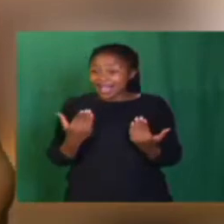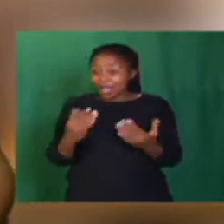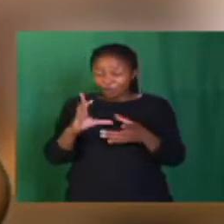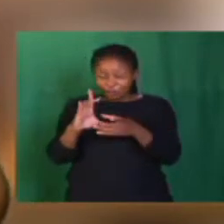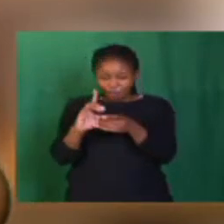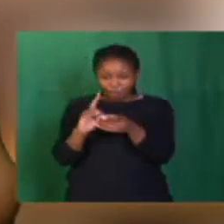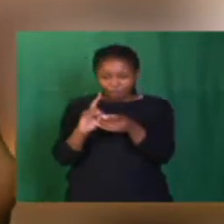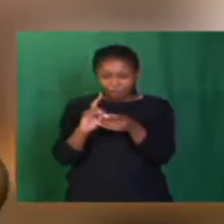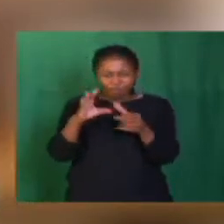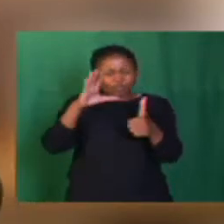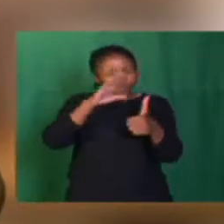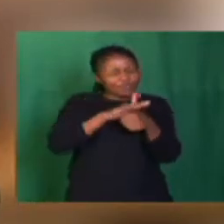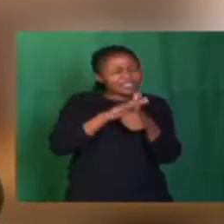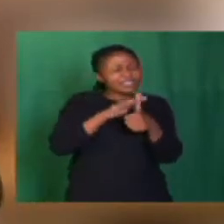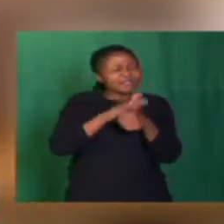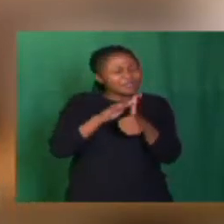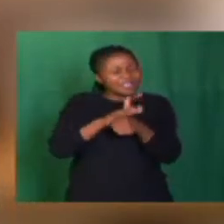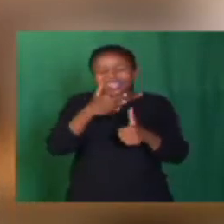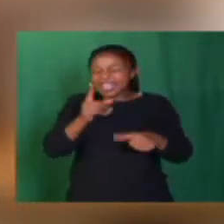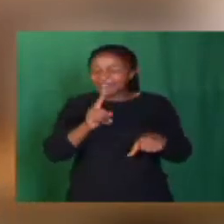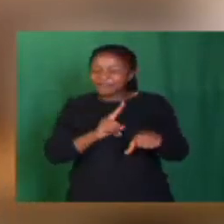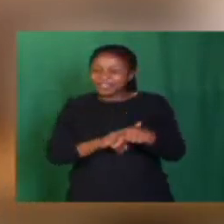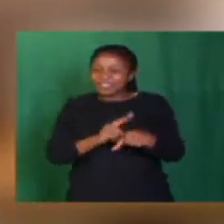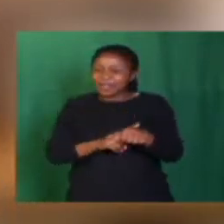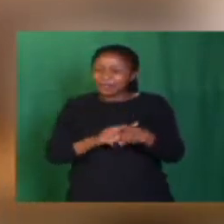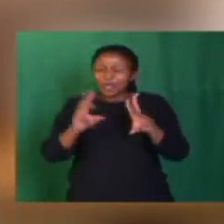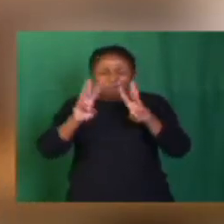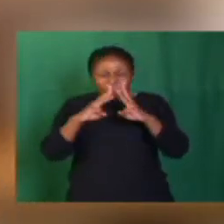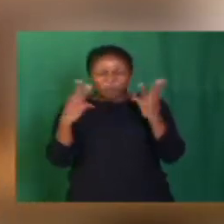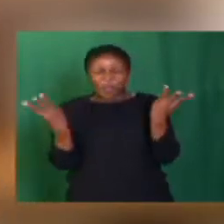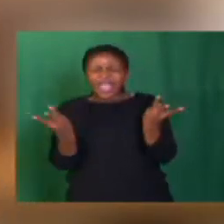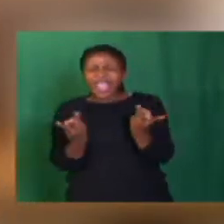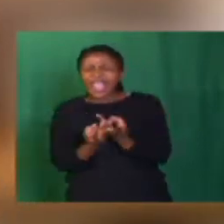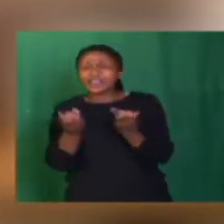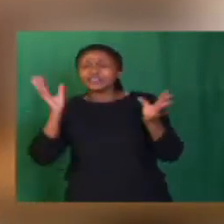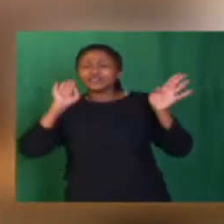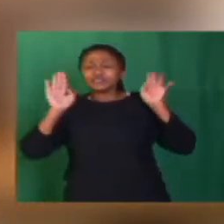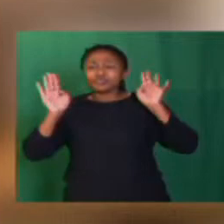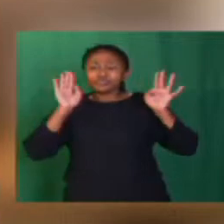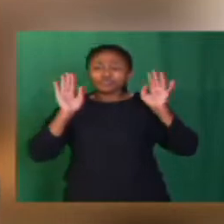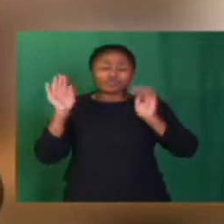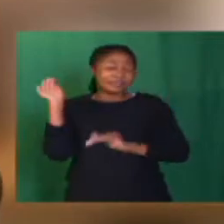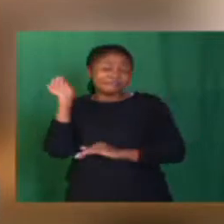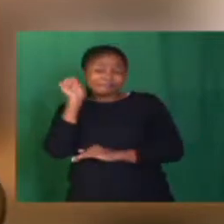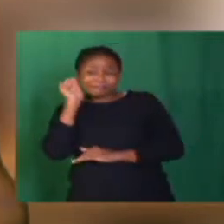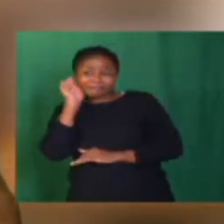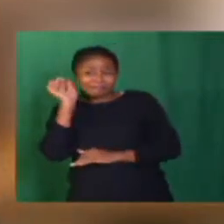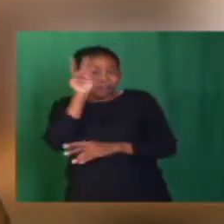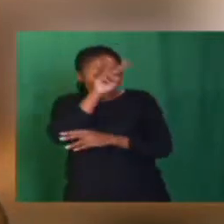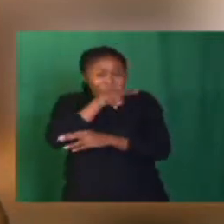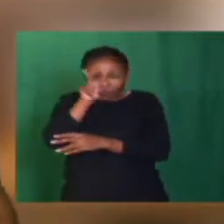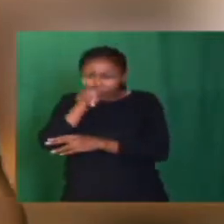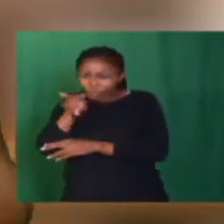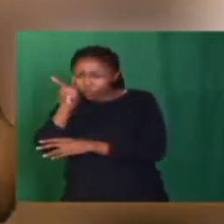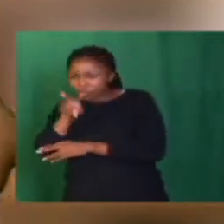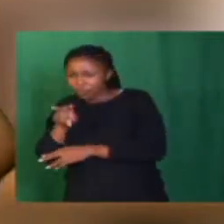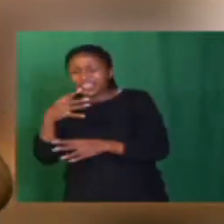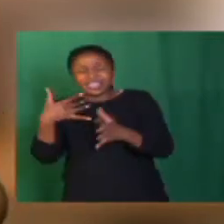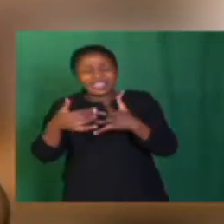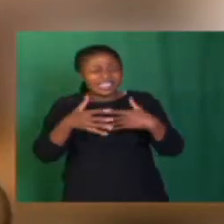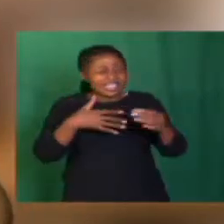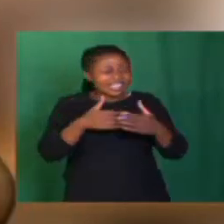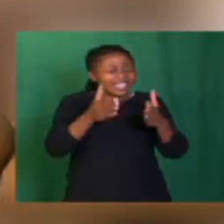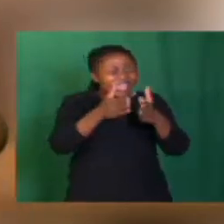you are involved, you will find yourself having an idea about any topic that they may want to pitch for you. So be